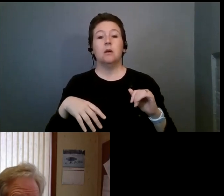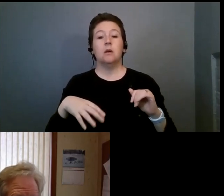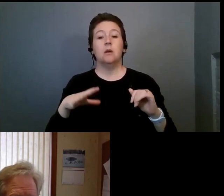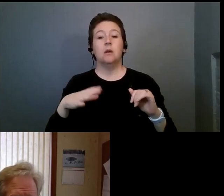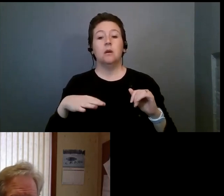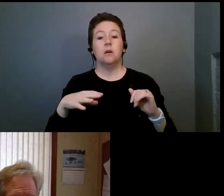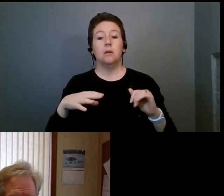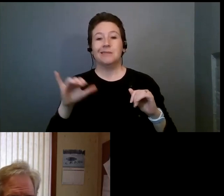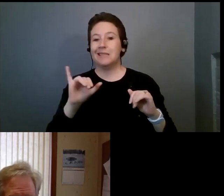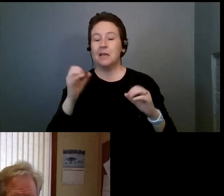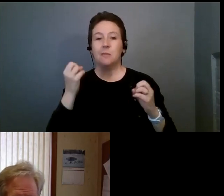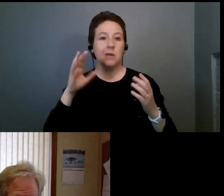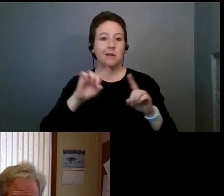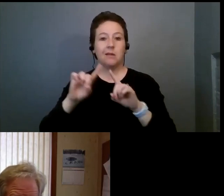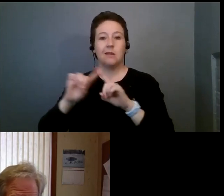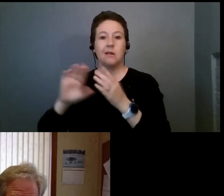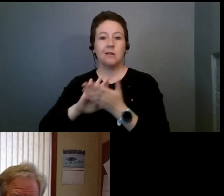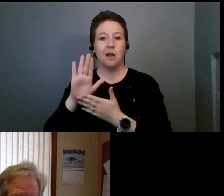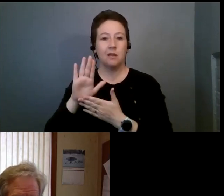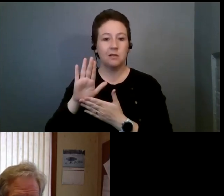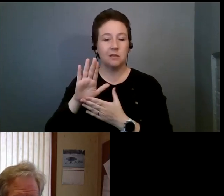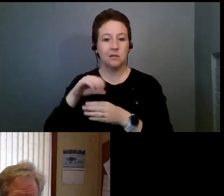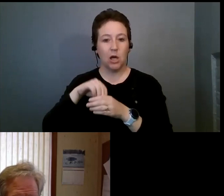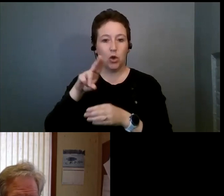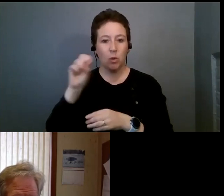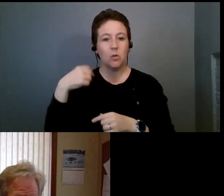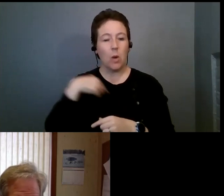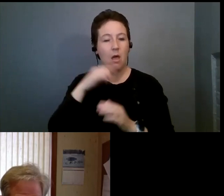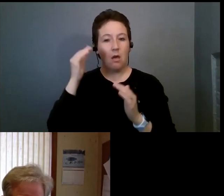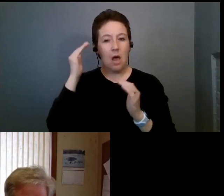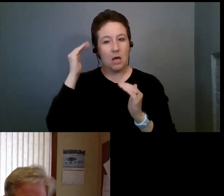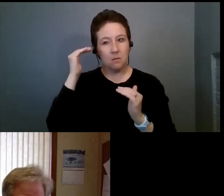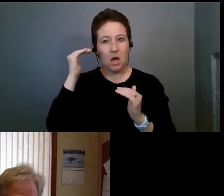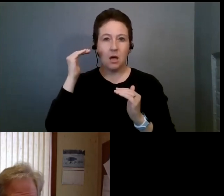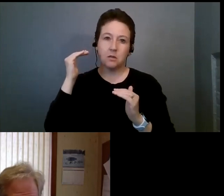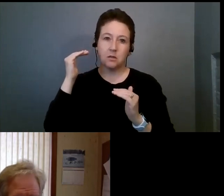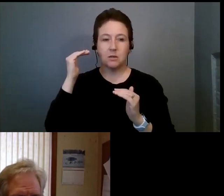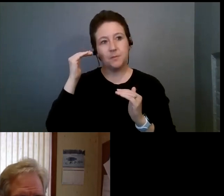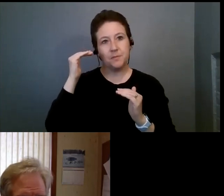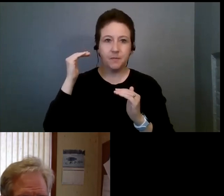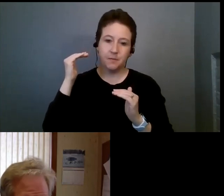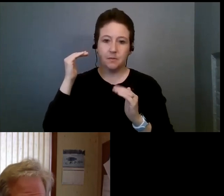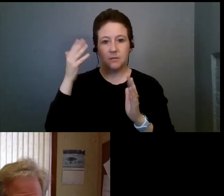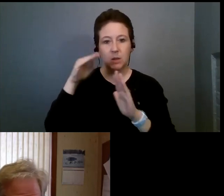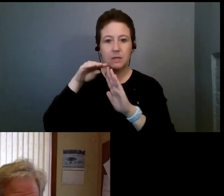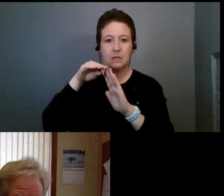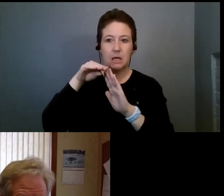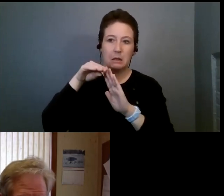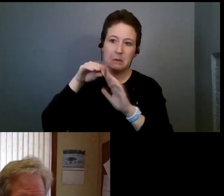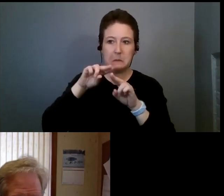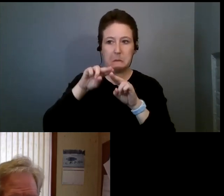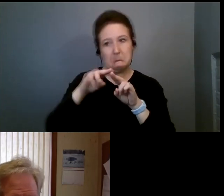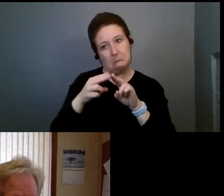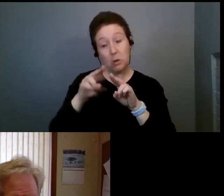did many schools throughout the United States, we anticipated perhaps a drop, slight drop, or